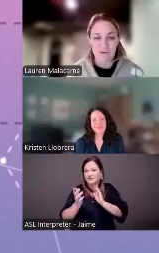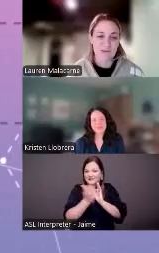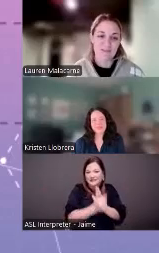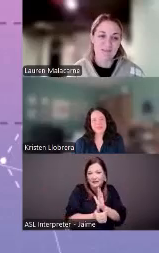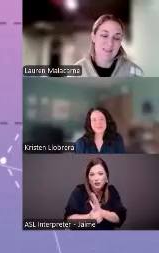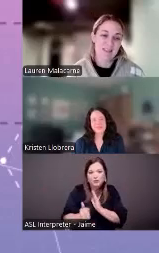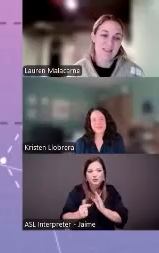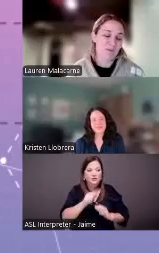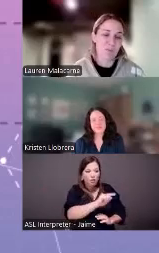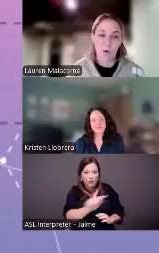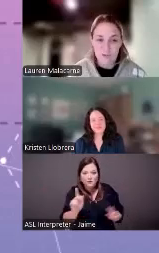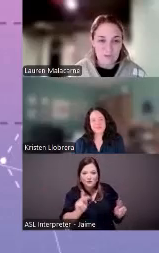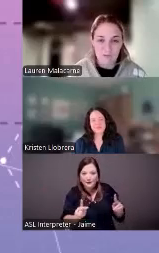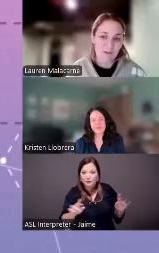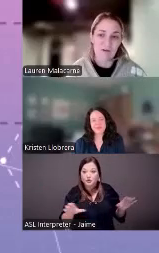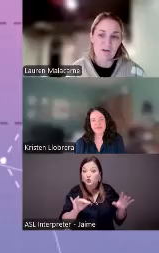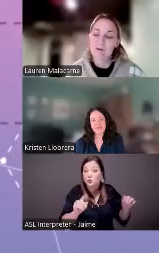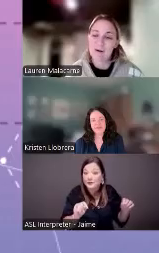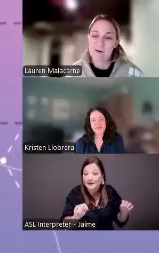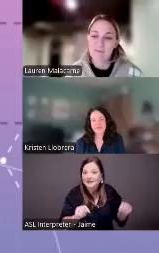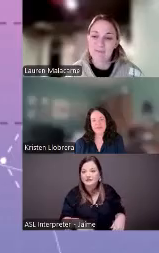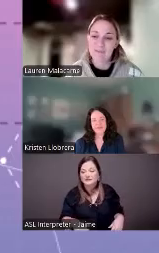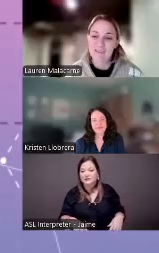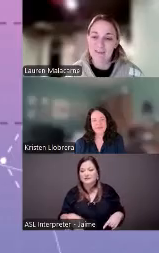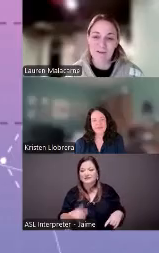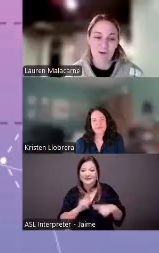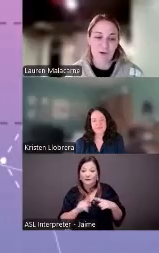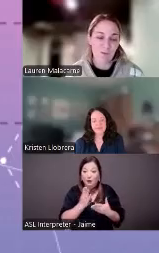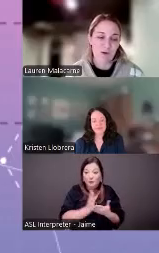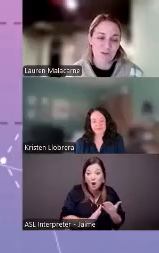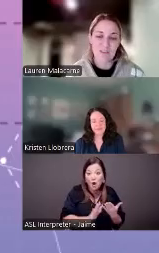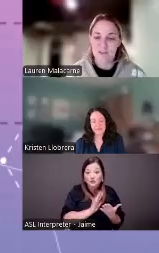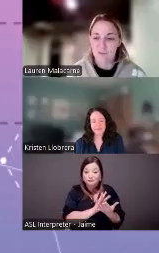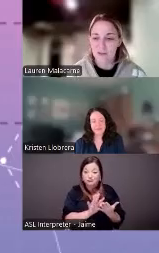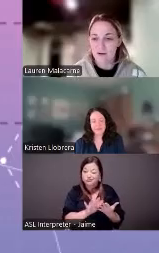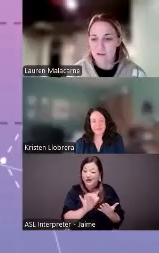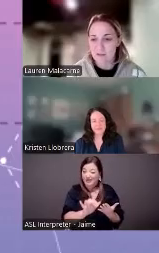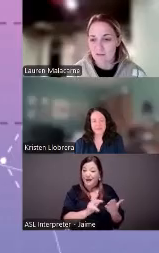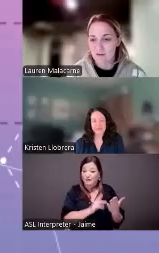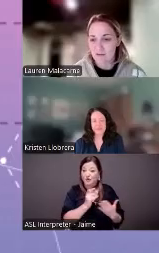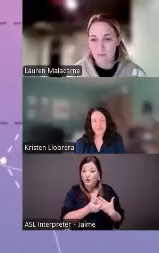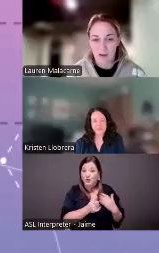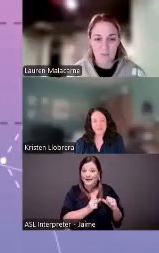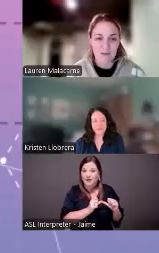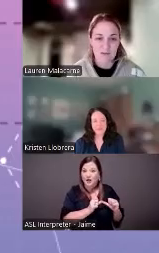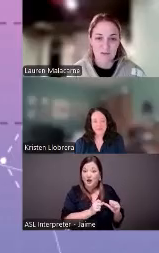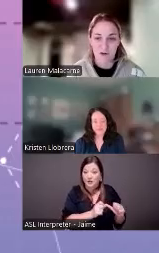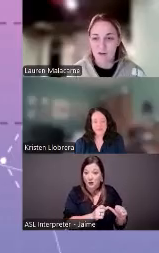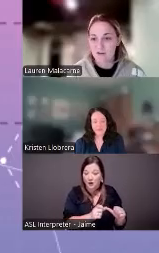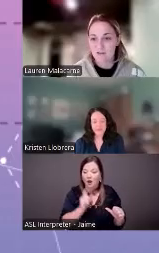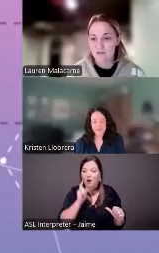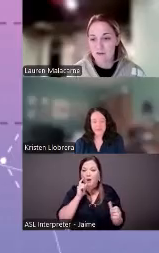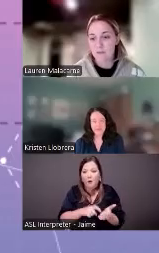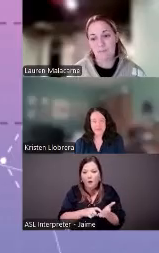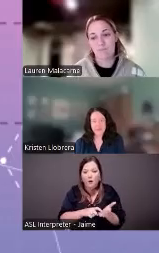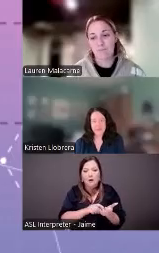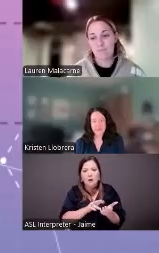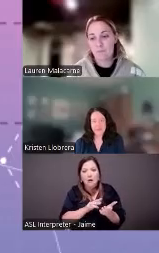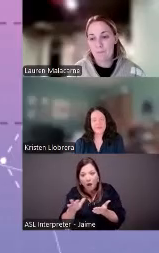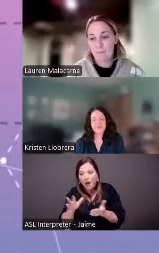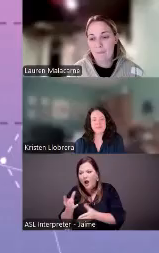those skills and different parts of the skill. And that's an ongoing project as we kind of identify some gaps as the training is